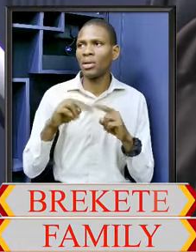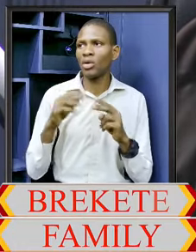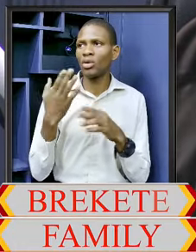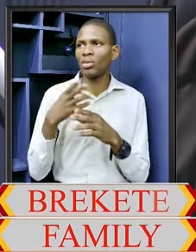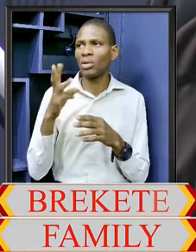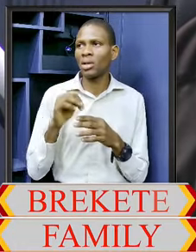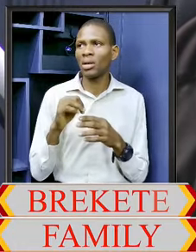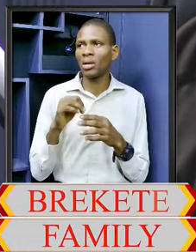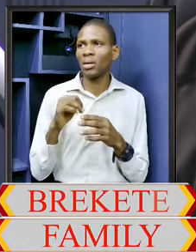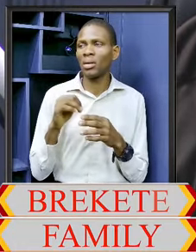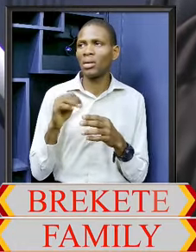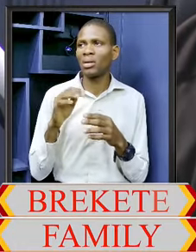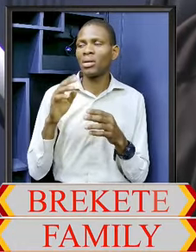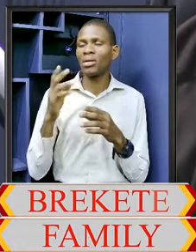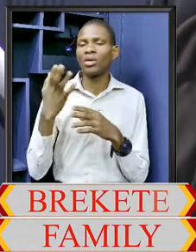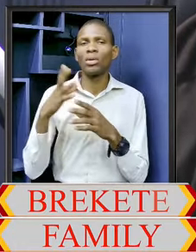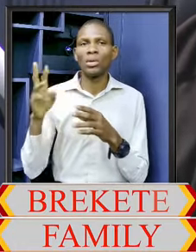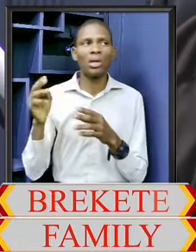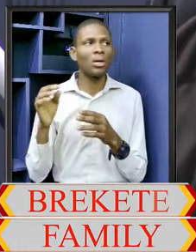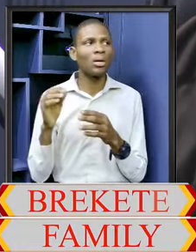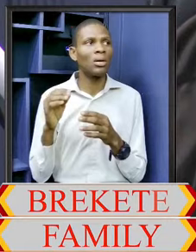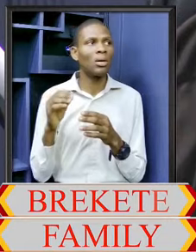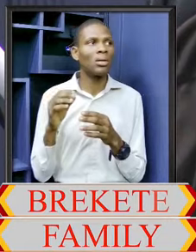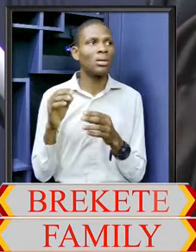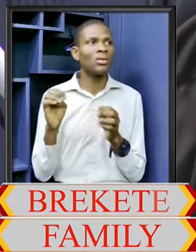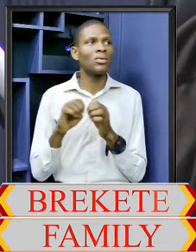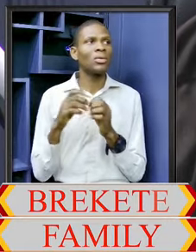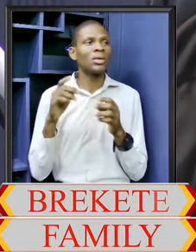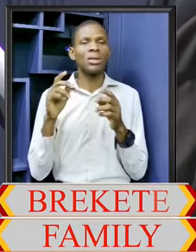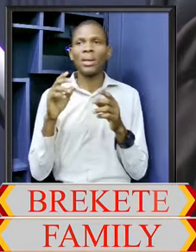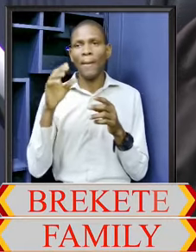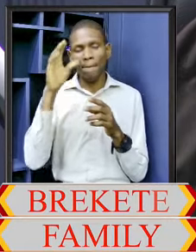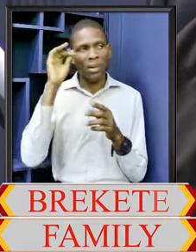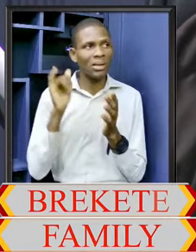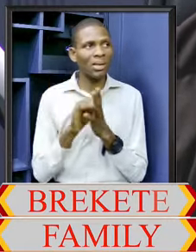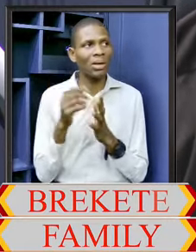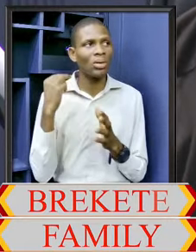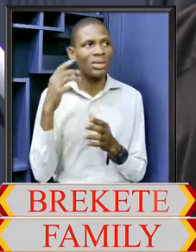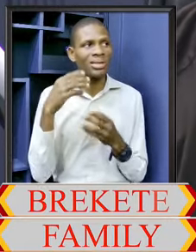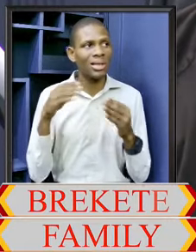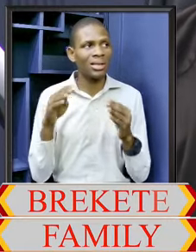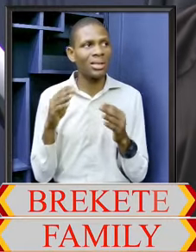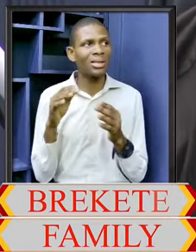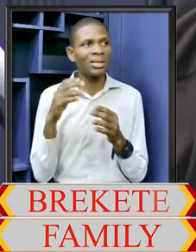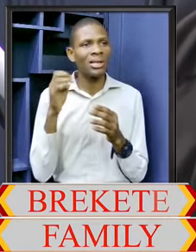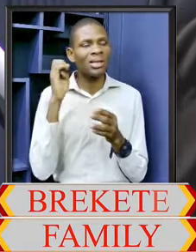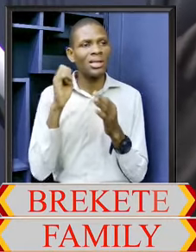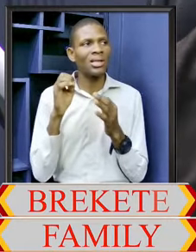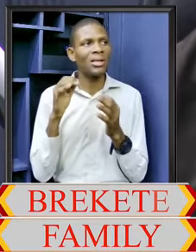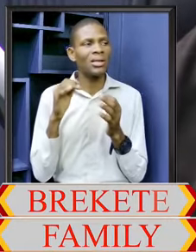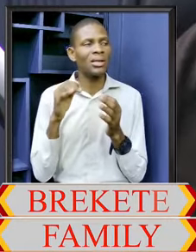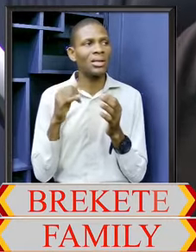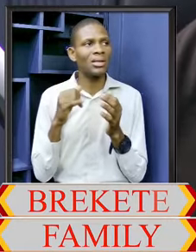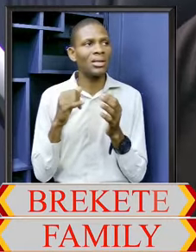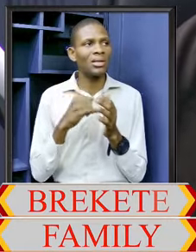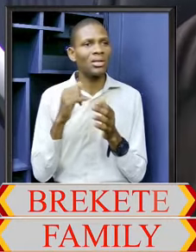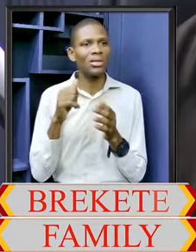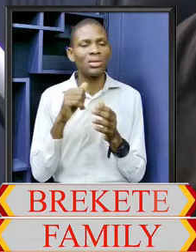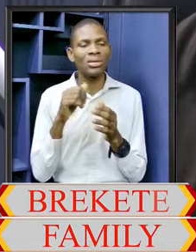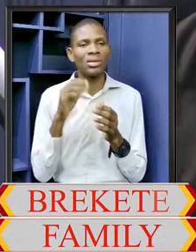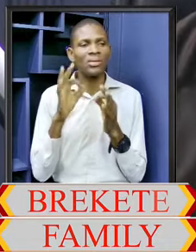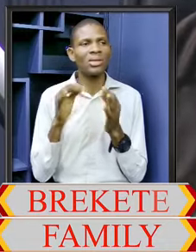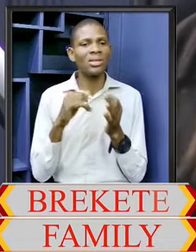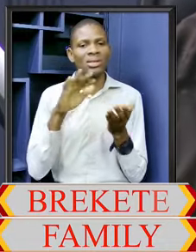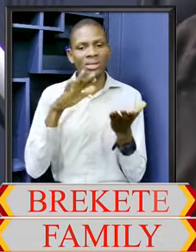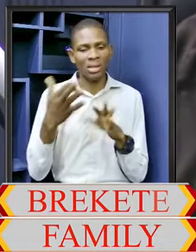apply because their own don't already dry. Okay, even like, the man where they sell them that time talk say, if you don't die completely, no need.